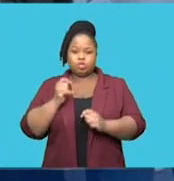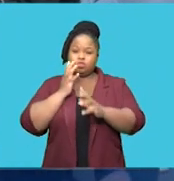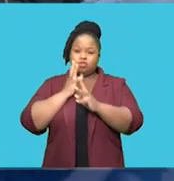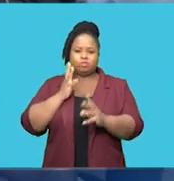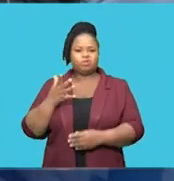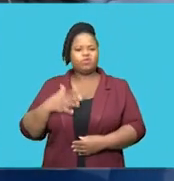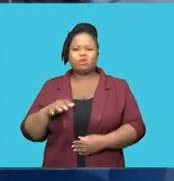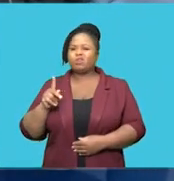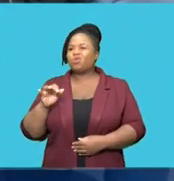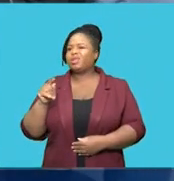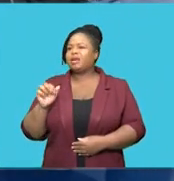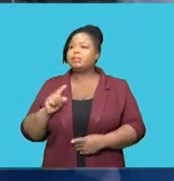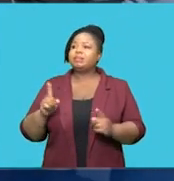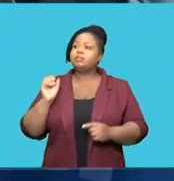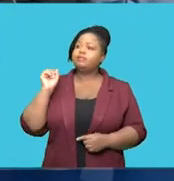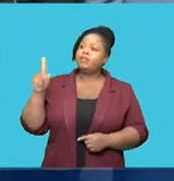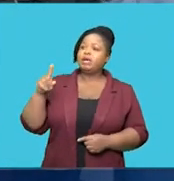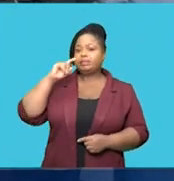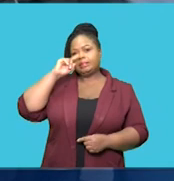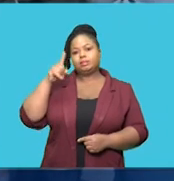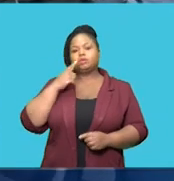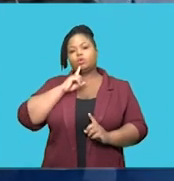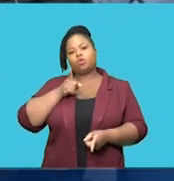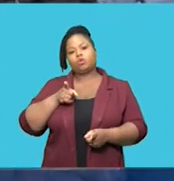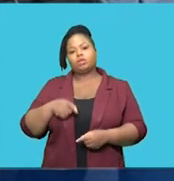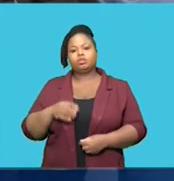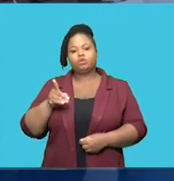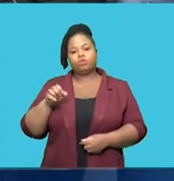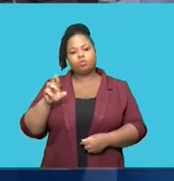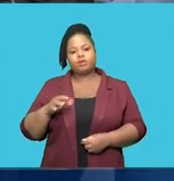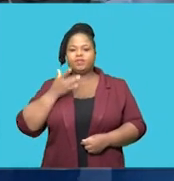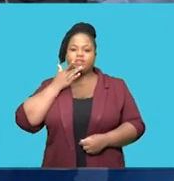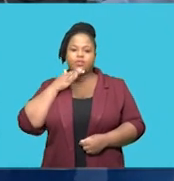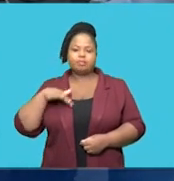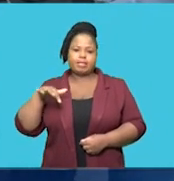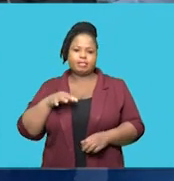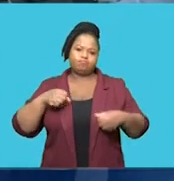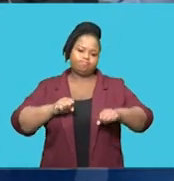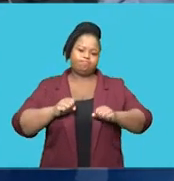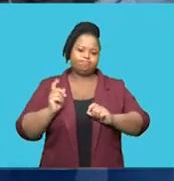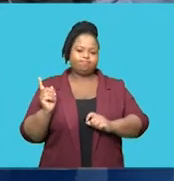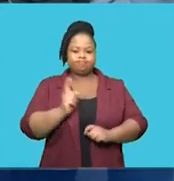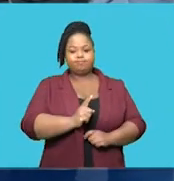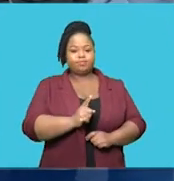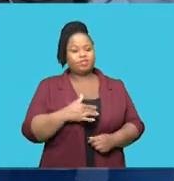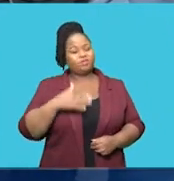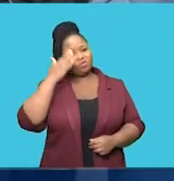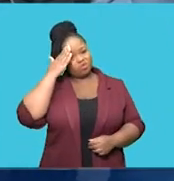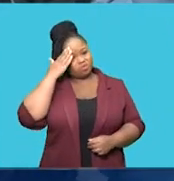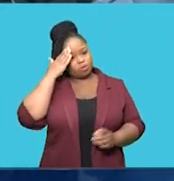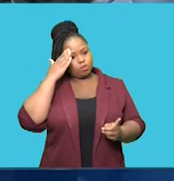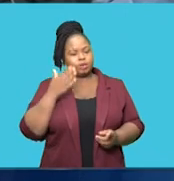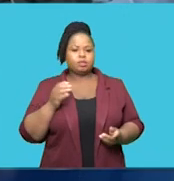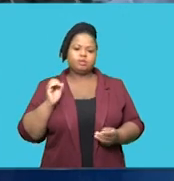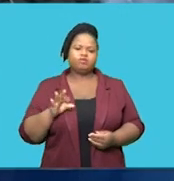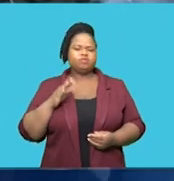a quarter but you are in Sandton, you can order via Uber Eats from your favorite place and they'll be able to deliver it. If you know and if you